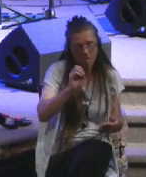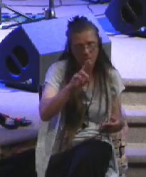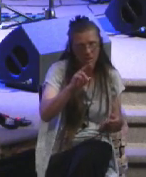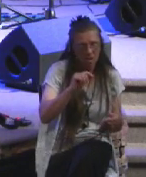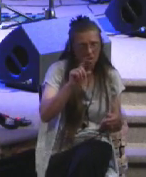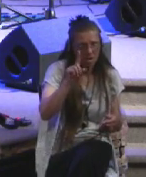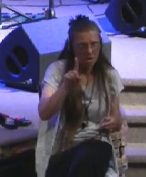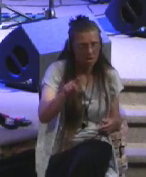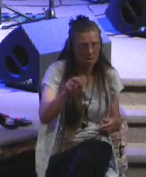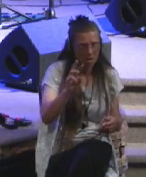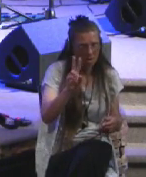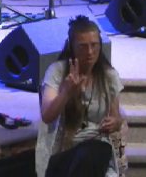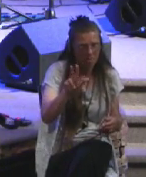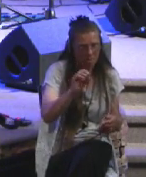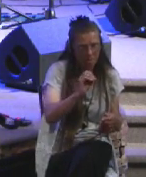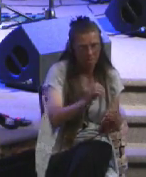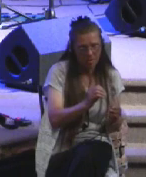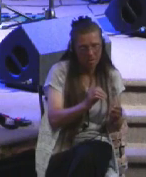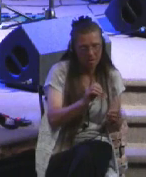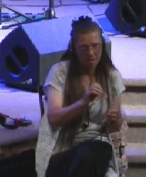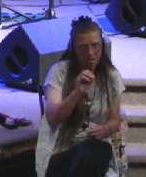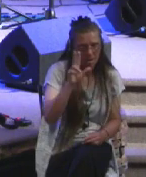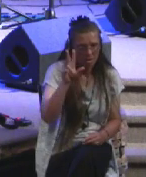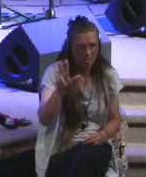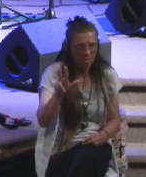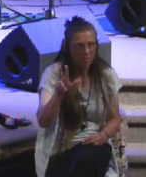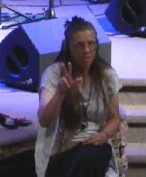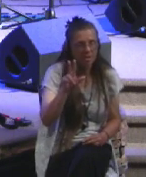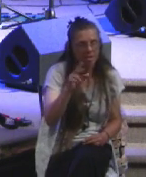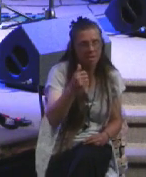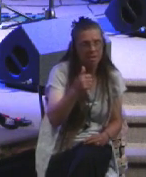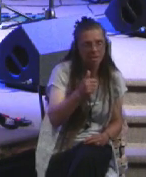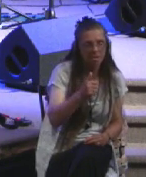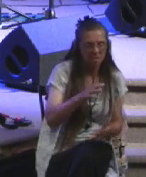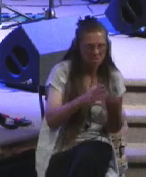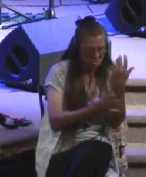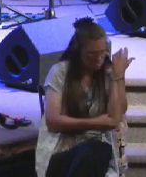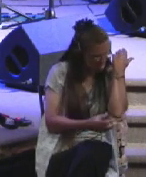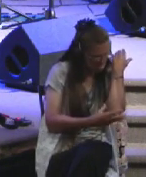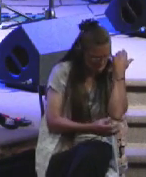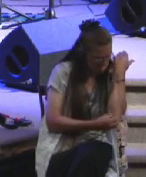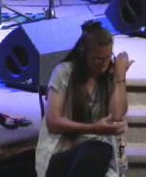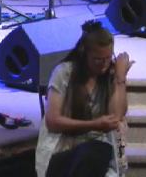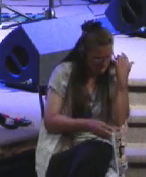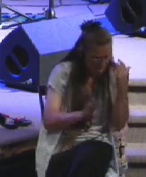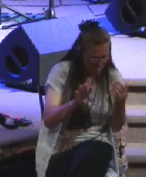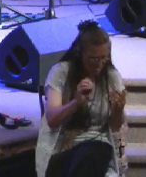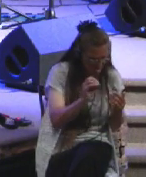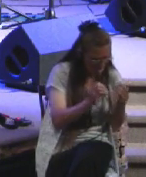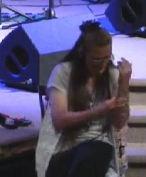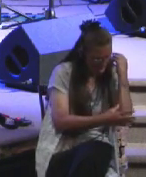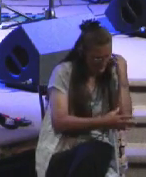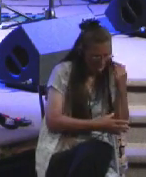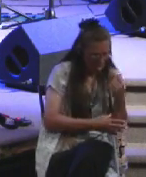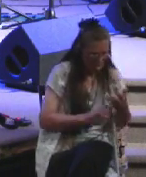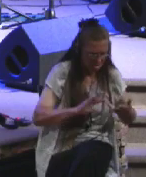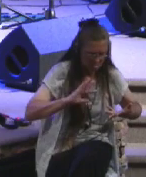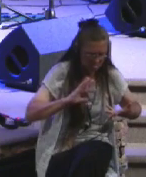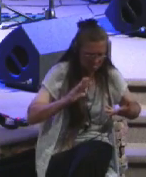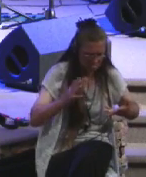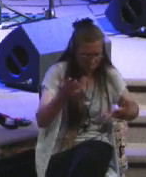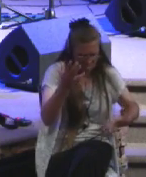130 other convicts, 310 who are absolutely the poorest of the poor, 400 who are physically wrecked